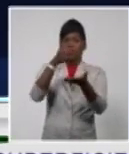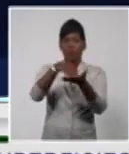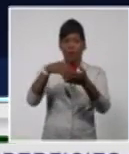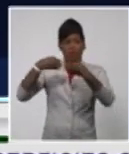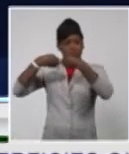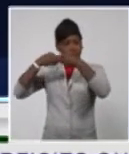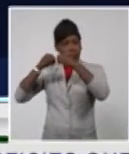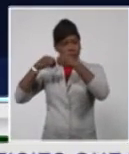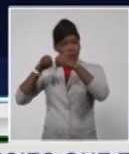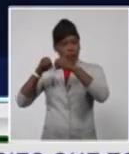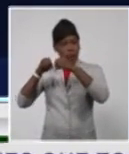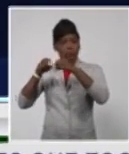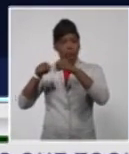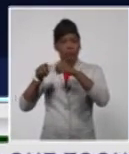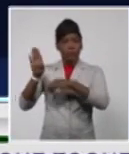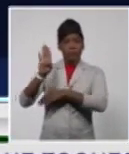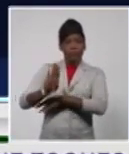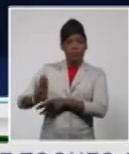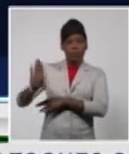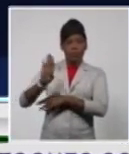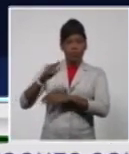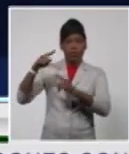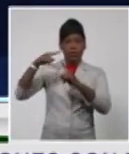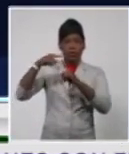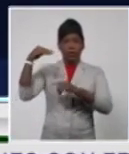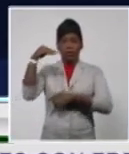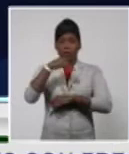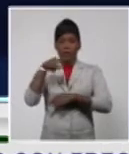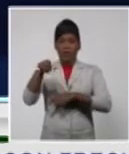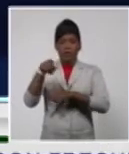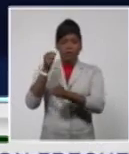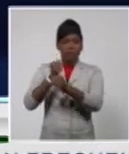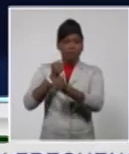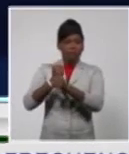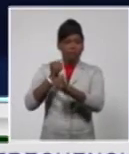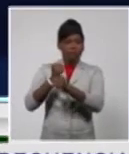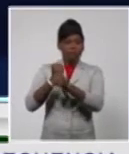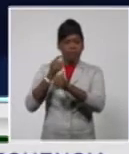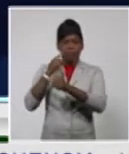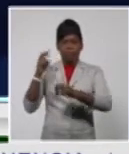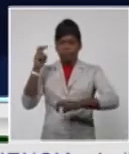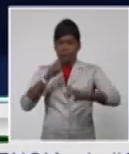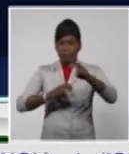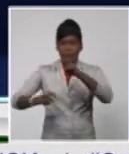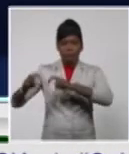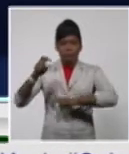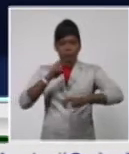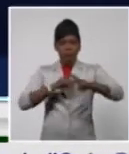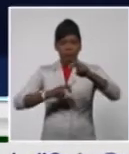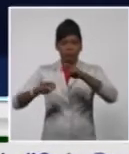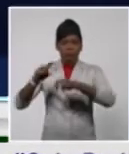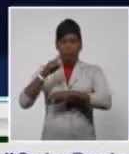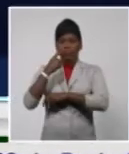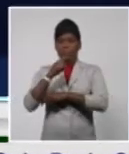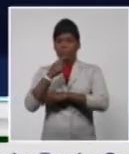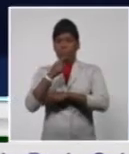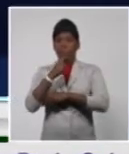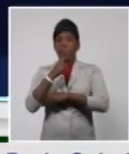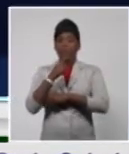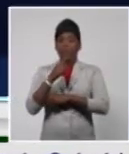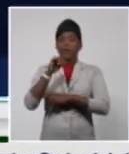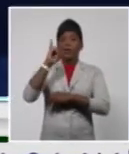2,384 at the Tropical Medicine Institute Pedro Coury, 904 in Havana's Hygiene, Epidemiology